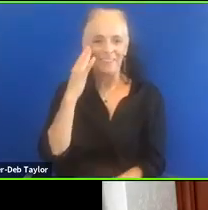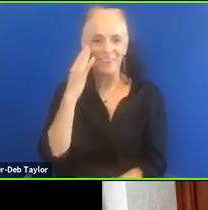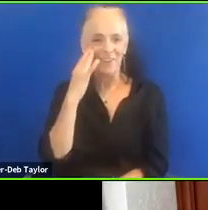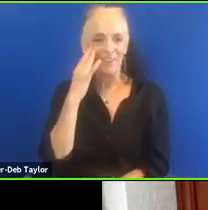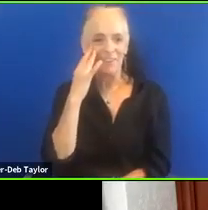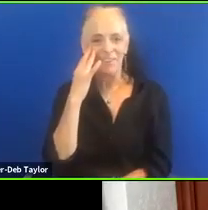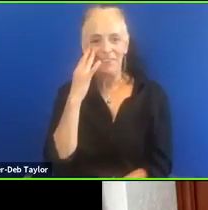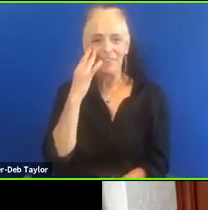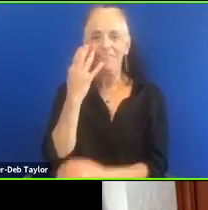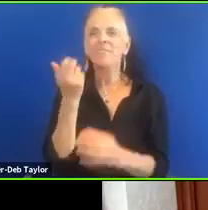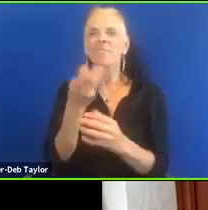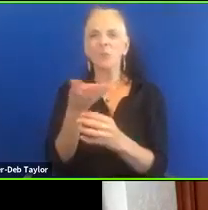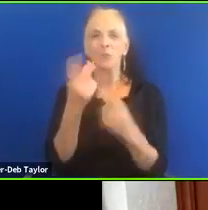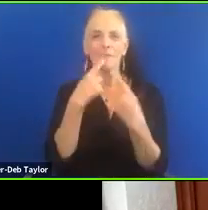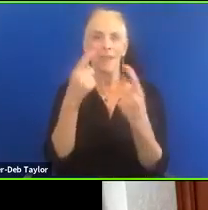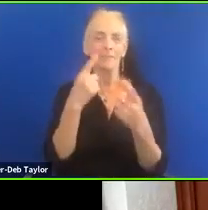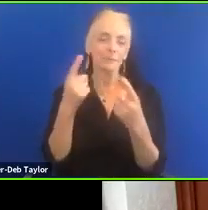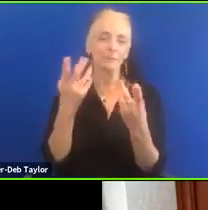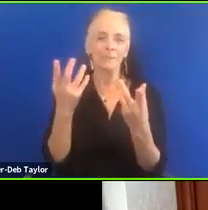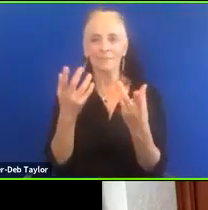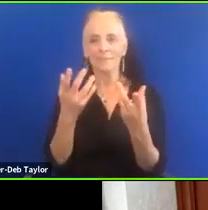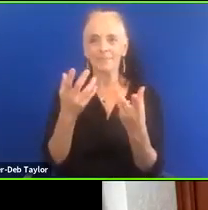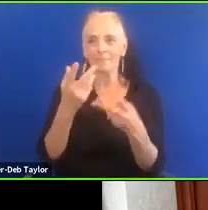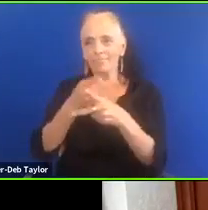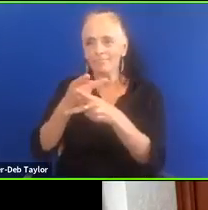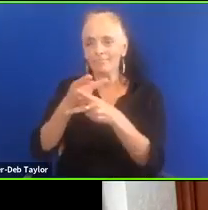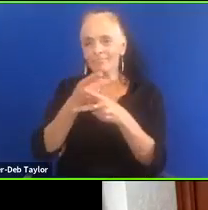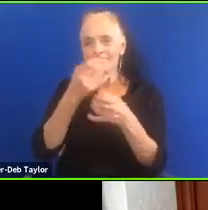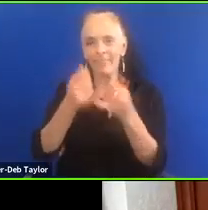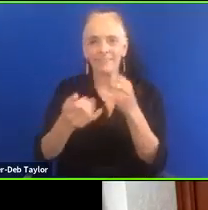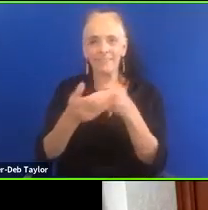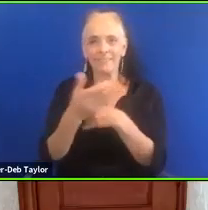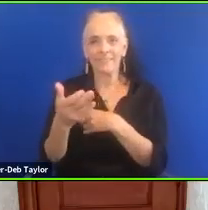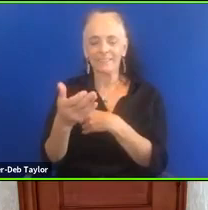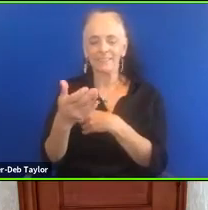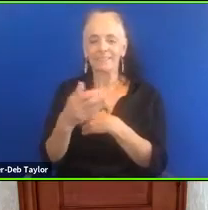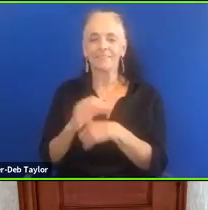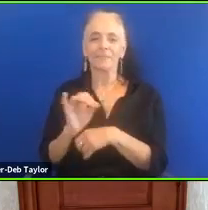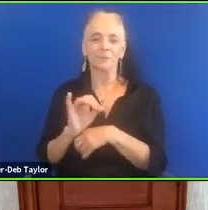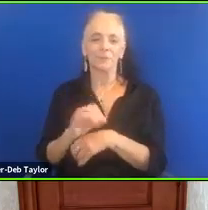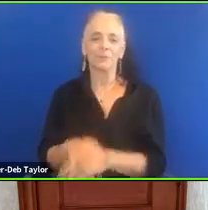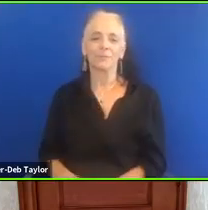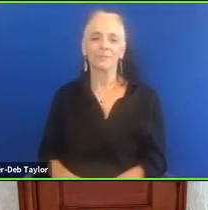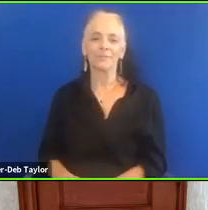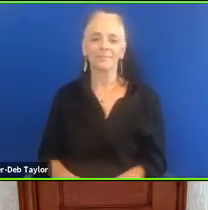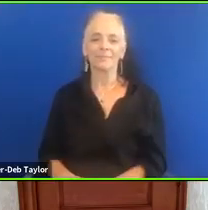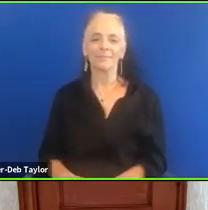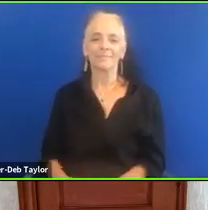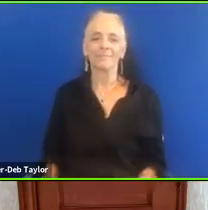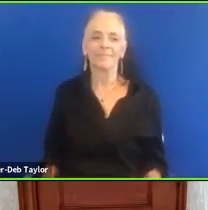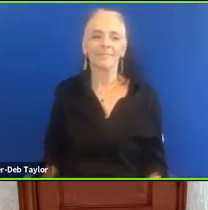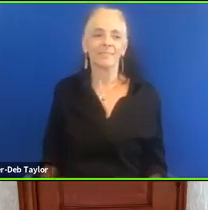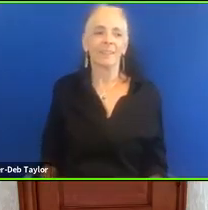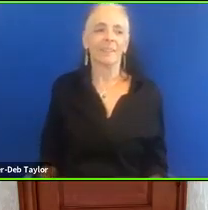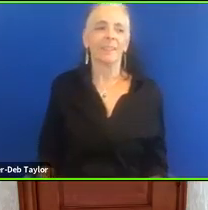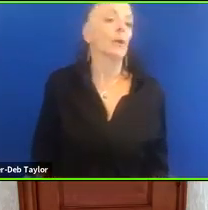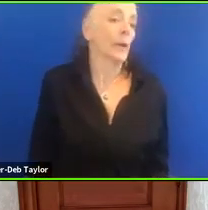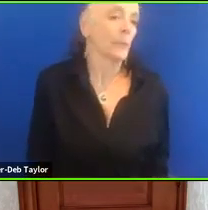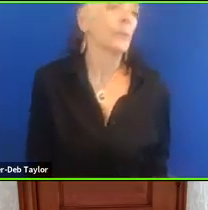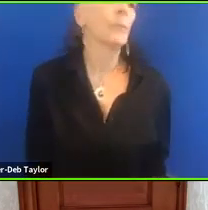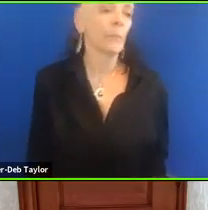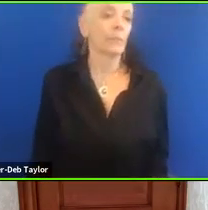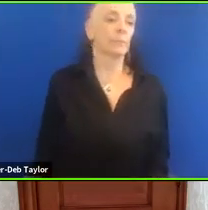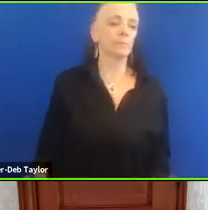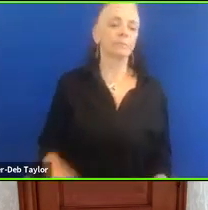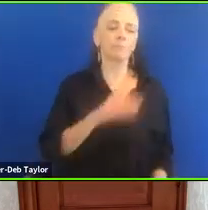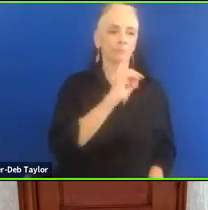few announcements and housekeeping things that we wanted to try to do as well. So I will stop. Perfect. Thank you so much,